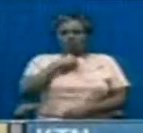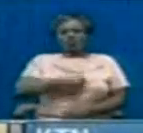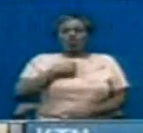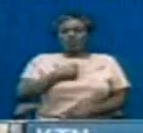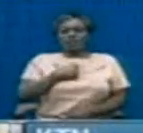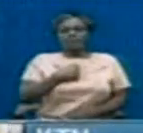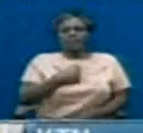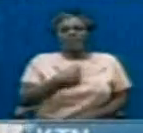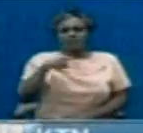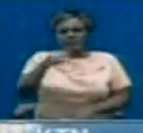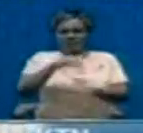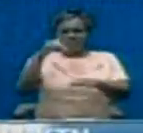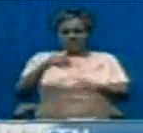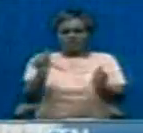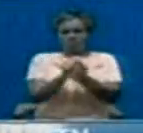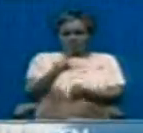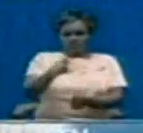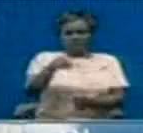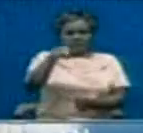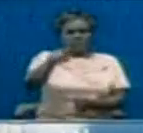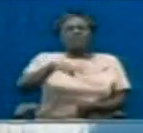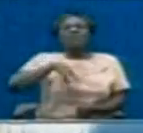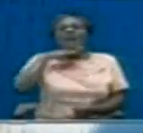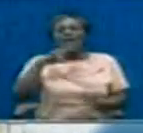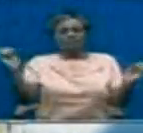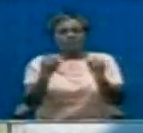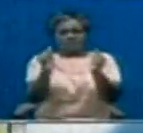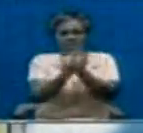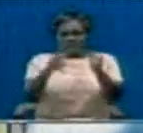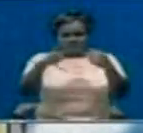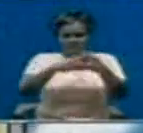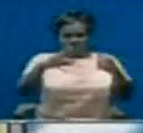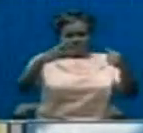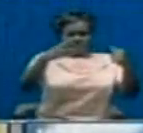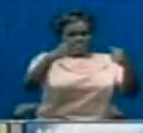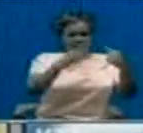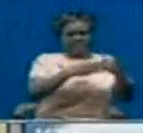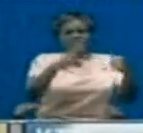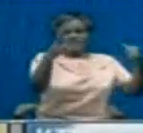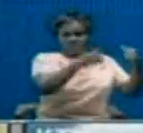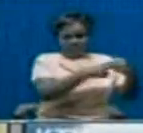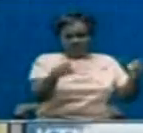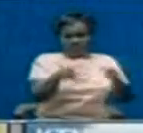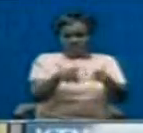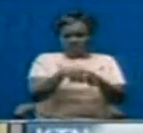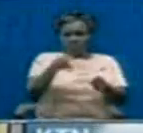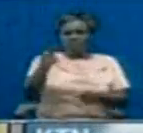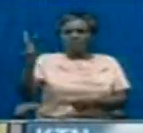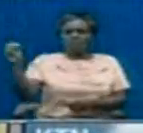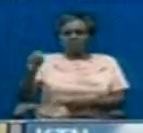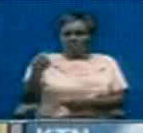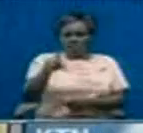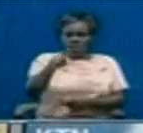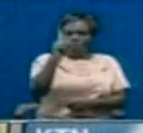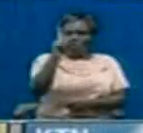was actually affected by the virus, but he did not die. In 1987, another instance of the Marburg virus,